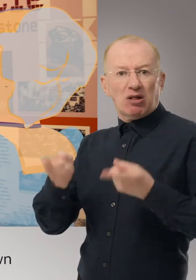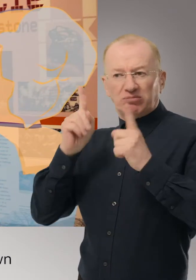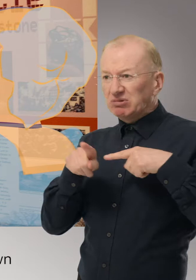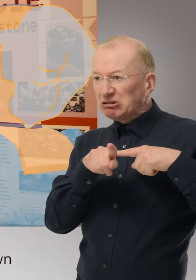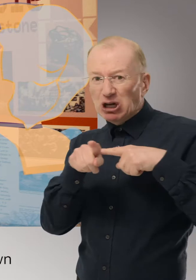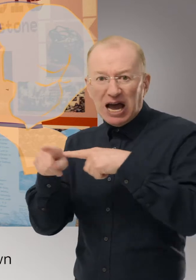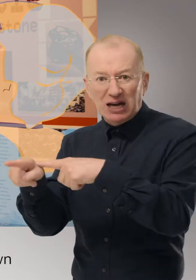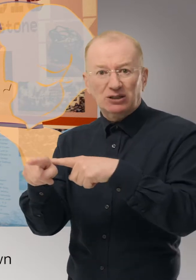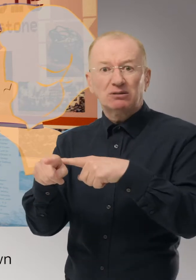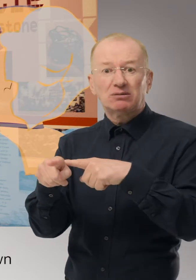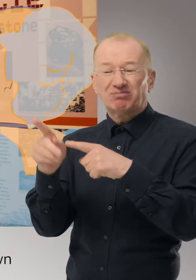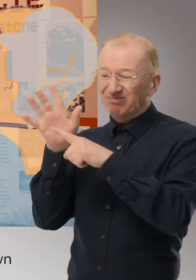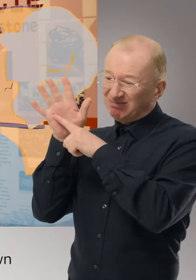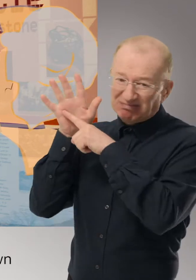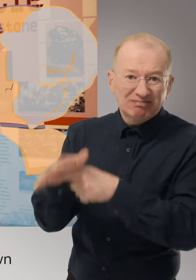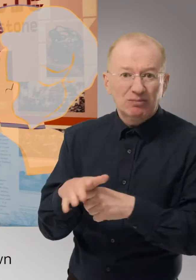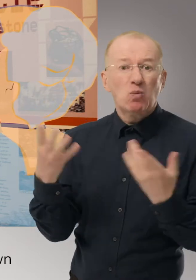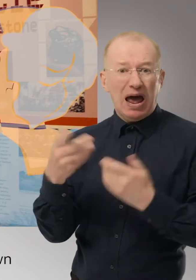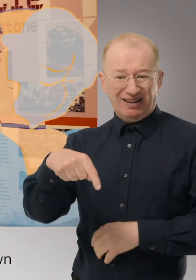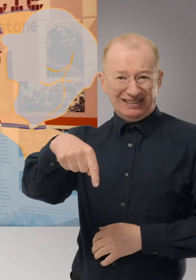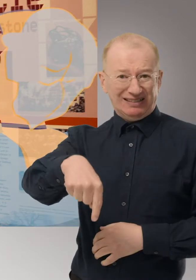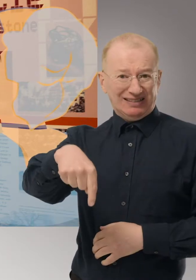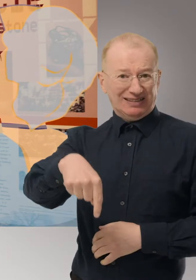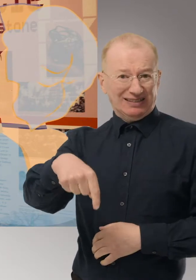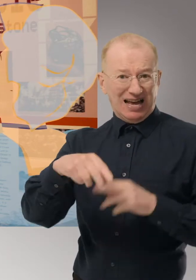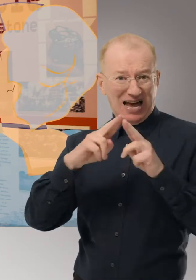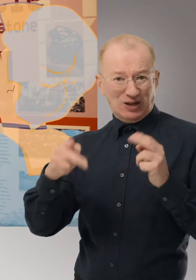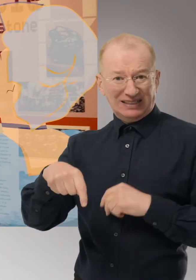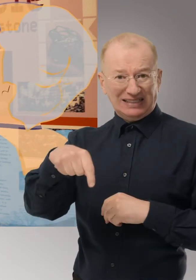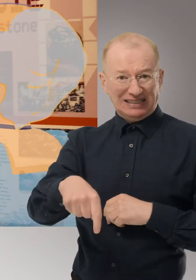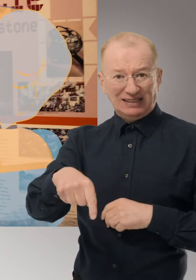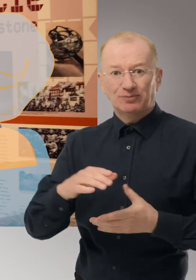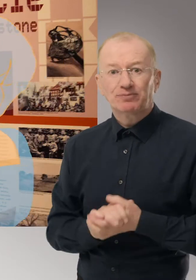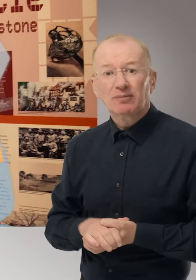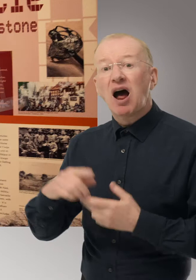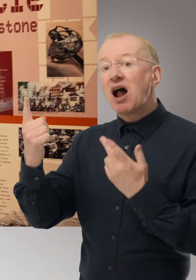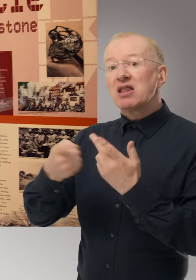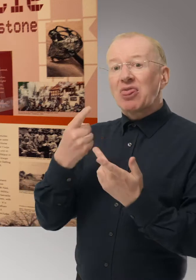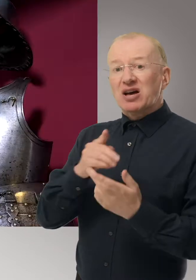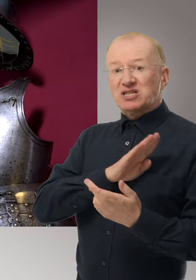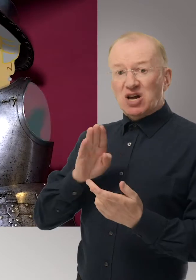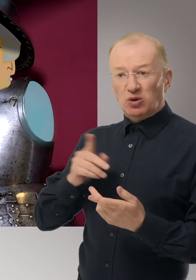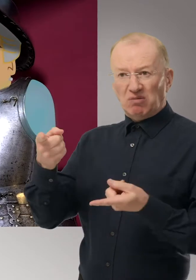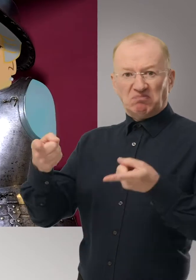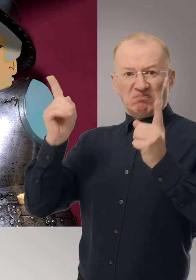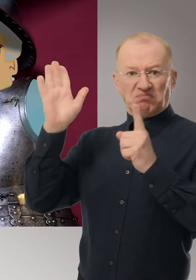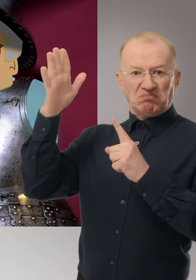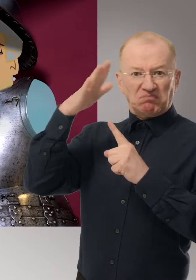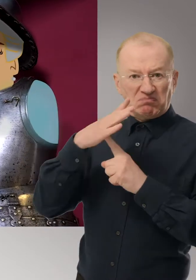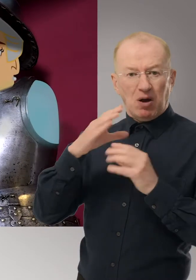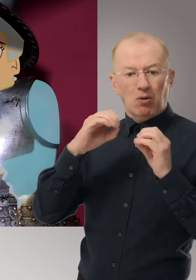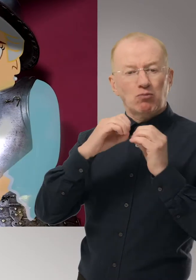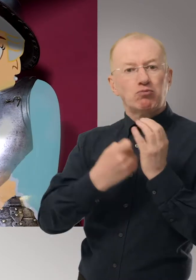Fairfax, leading Cromwell's men through the town, and then finally defeated them right on the doorstep of the house.